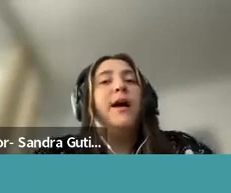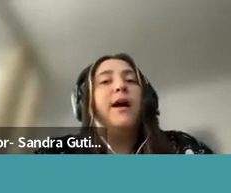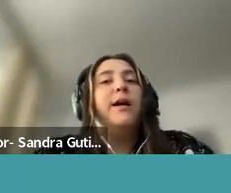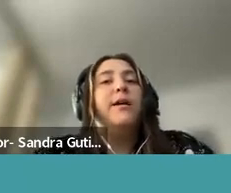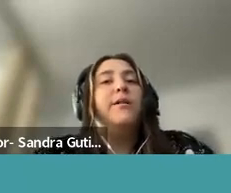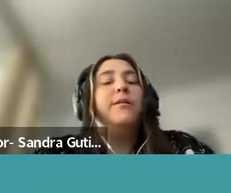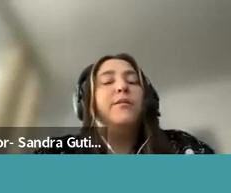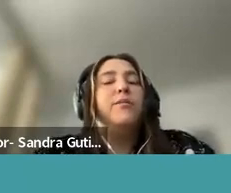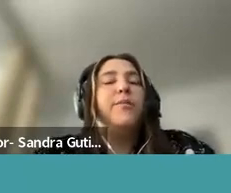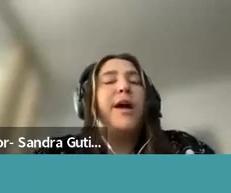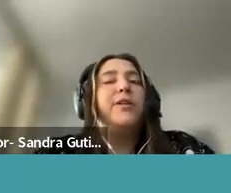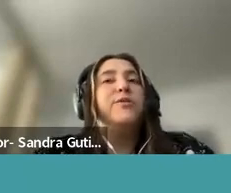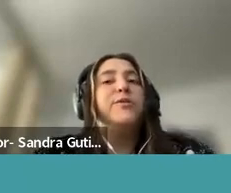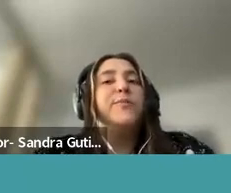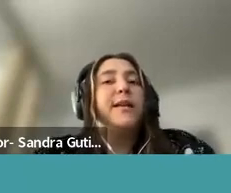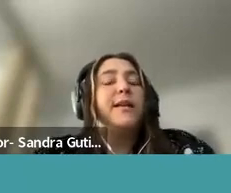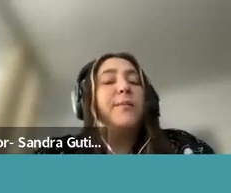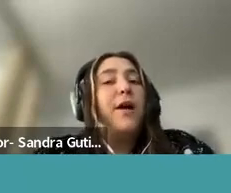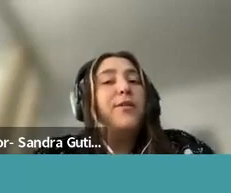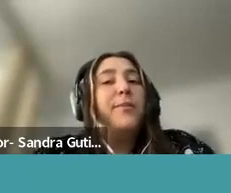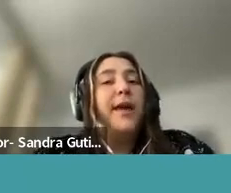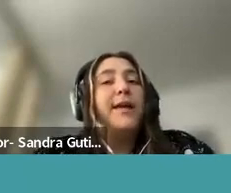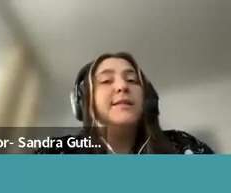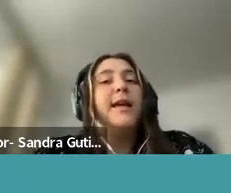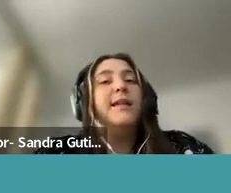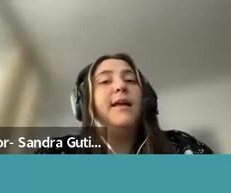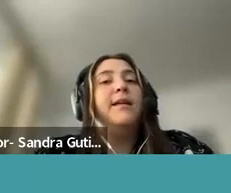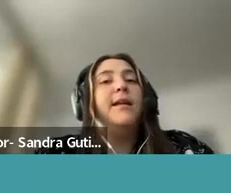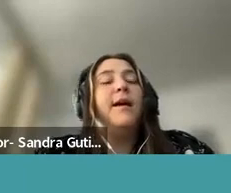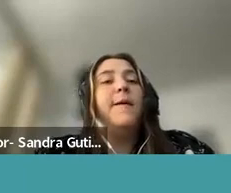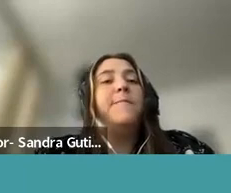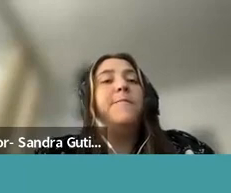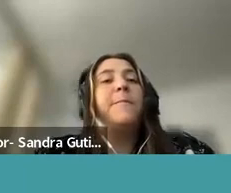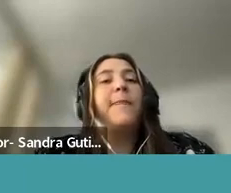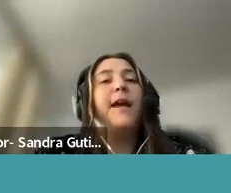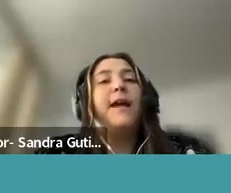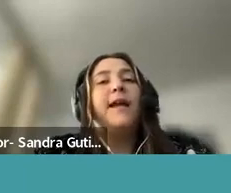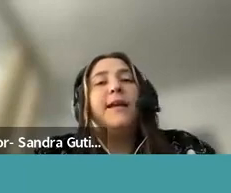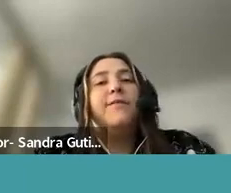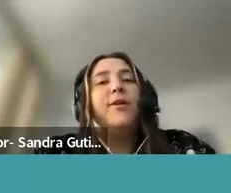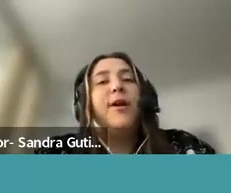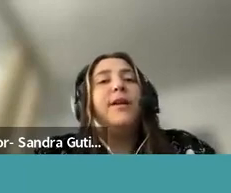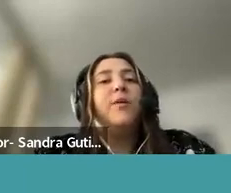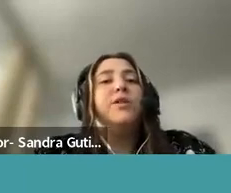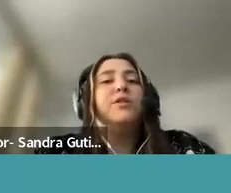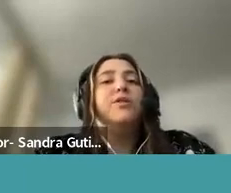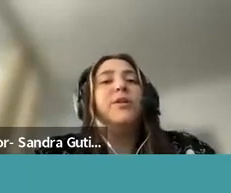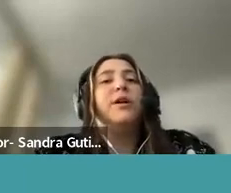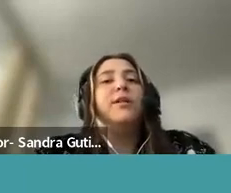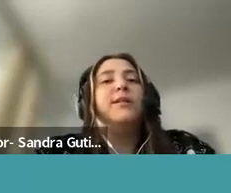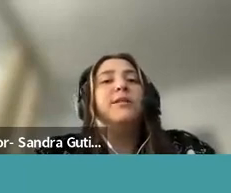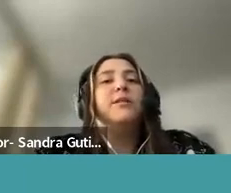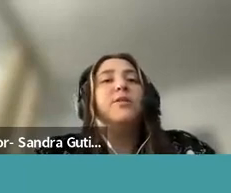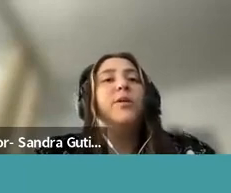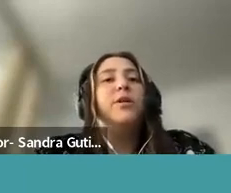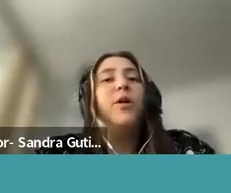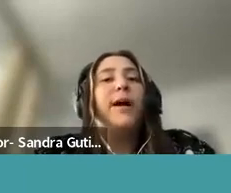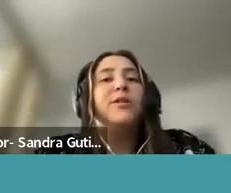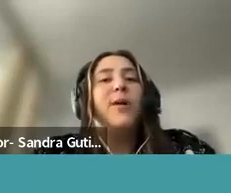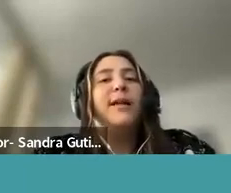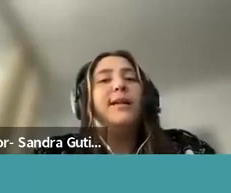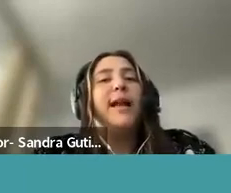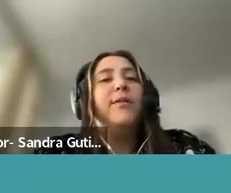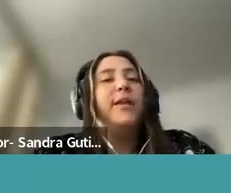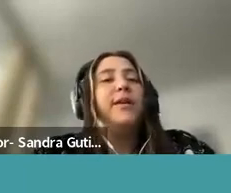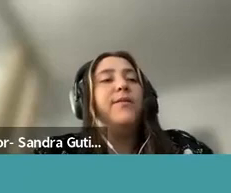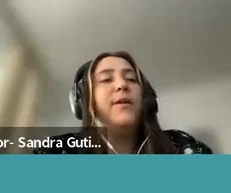So we remind you to speak at a moderate pace, and then if you have any questions, you can contact us. So we'll go